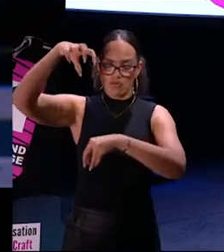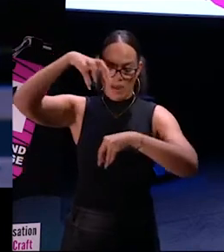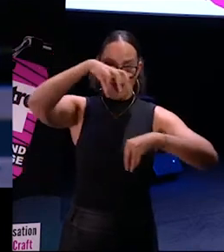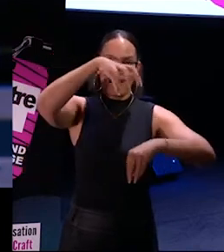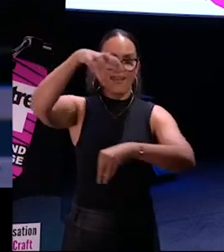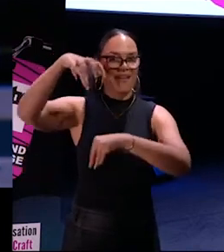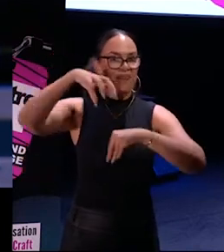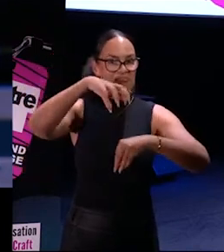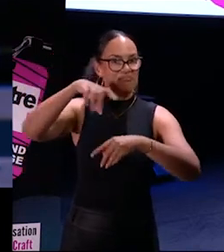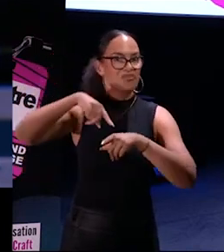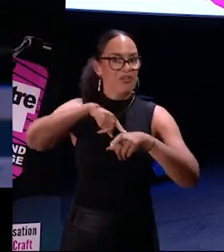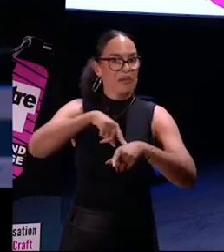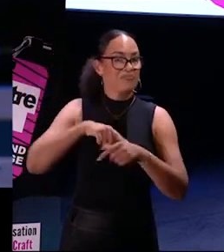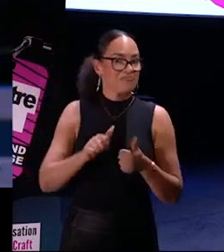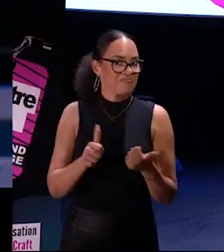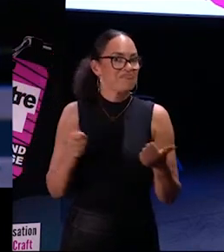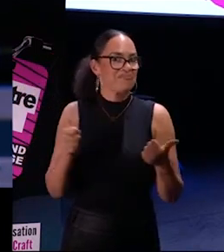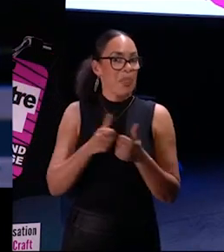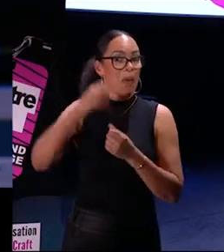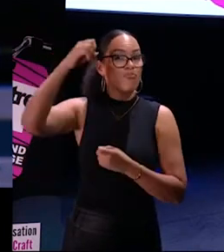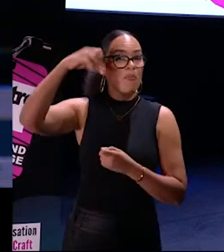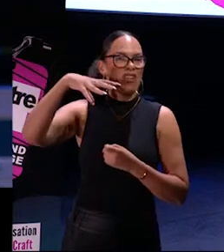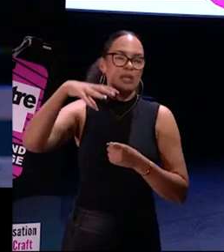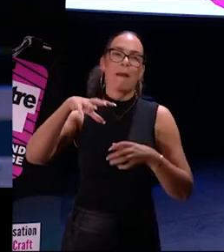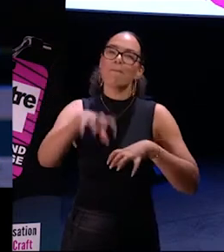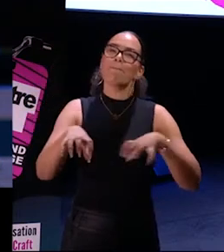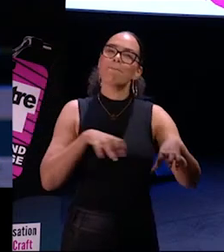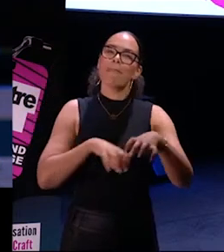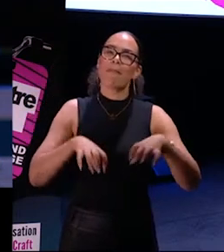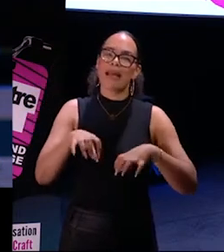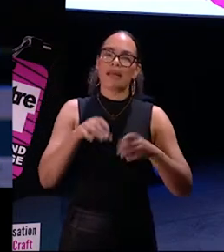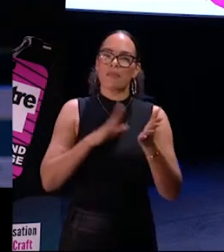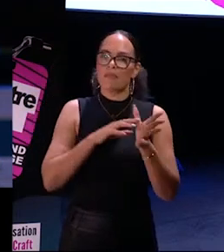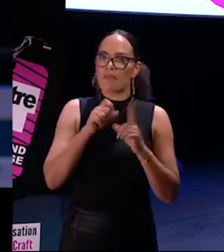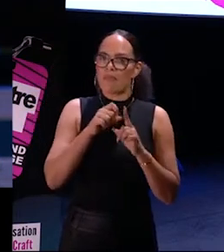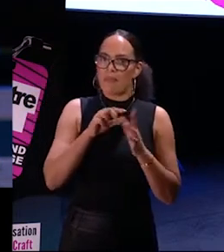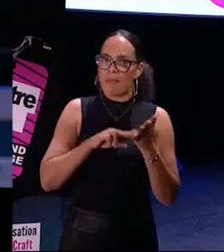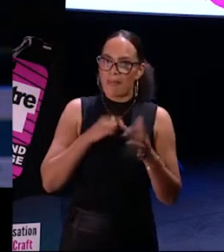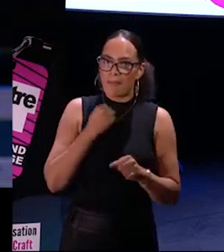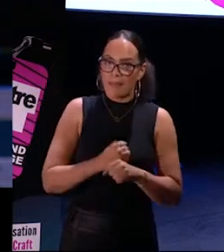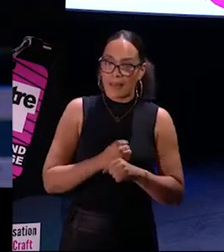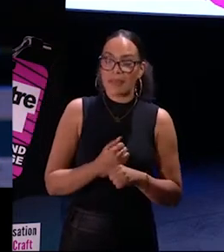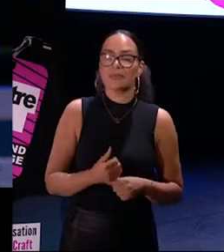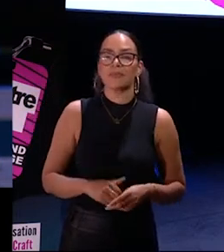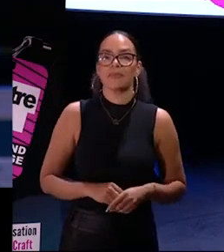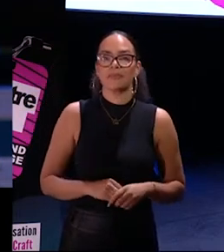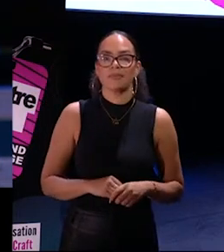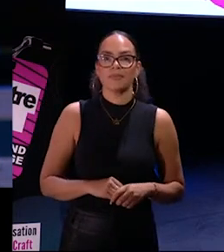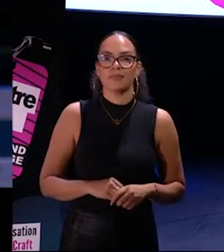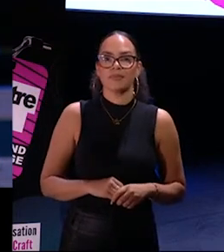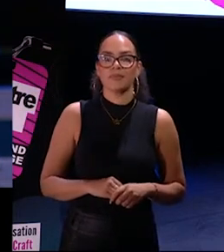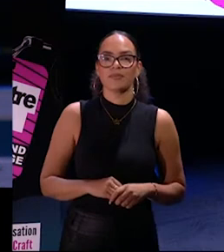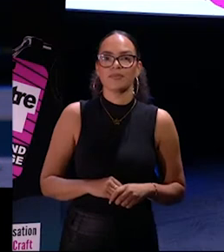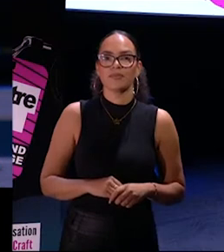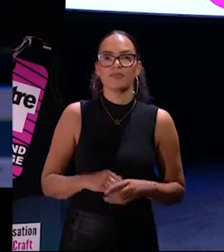our automated movements as well. So that is projection mapping, if you like, coming in on top of automation. Another area that